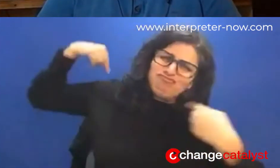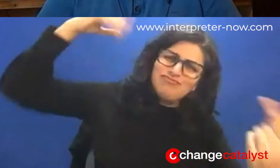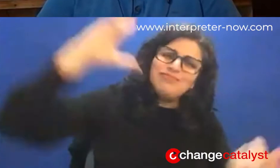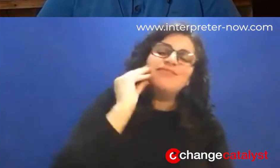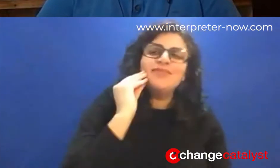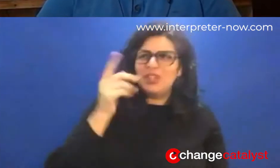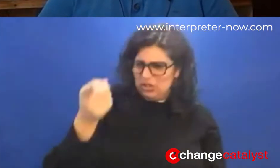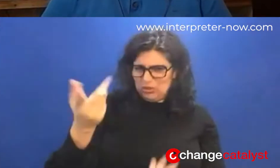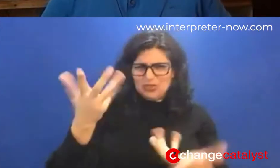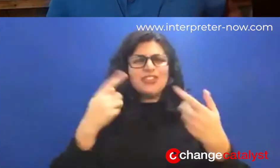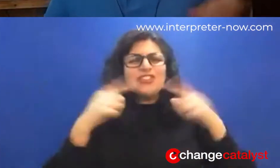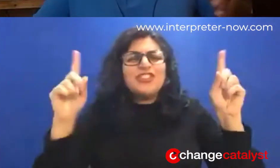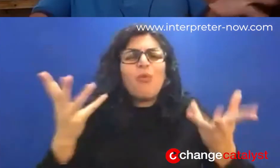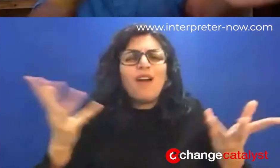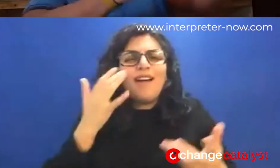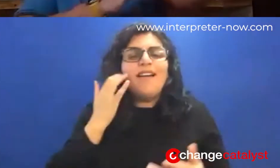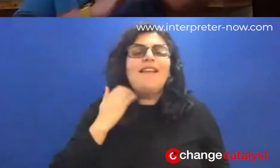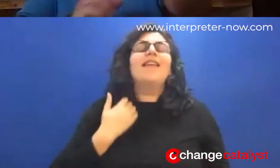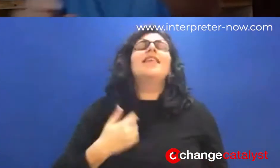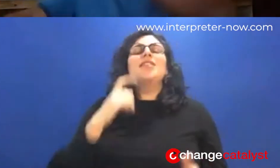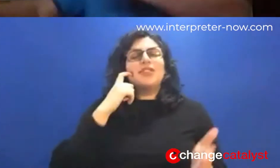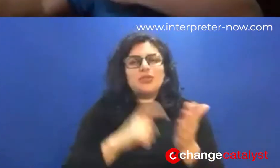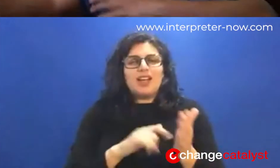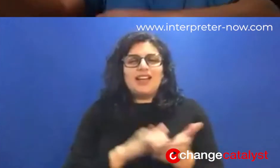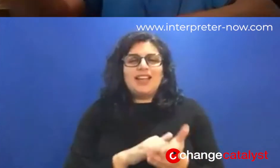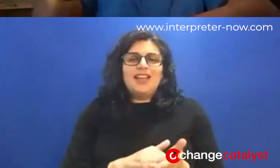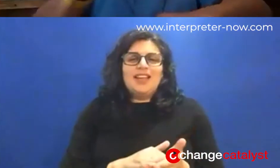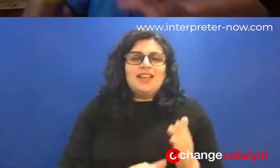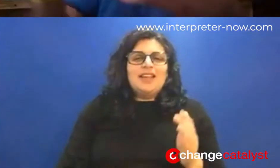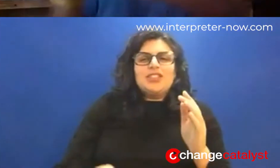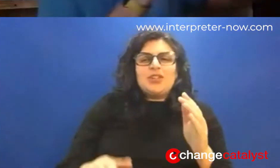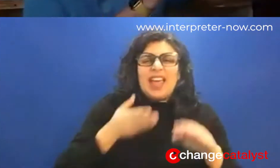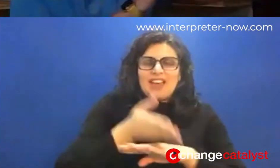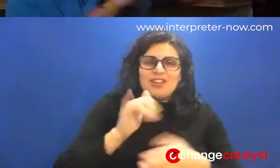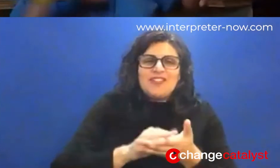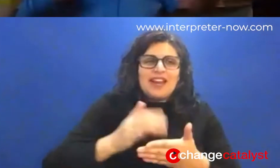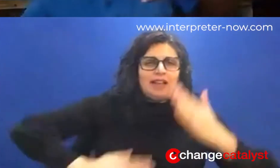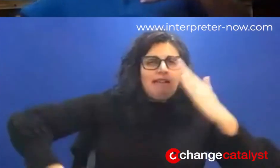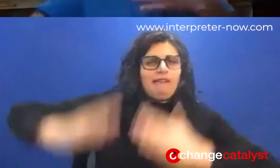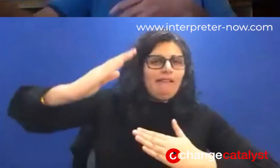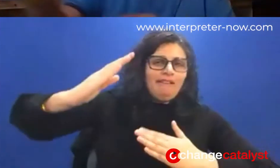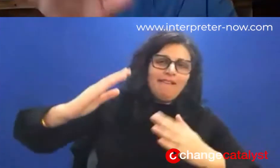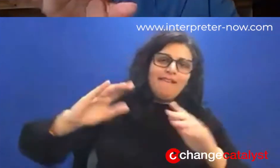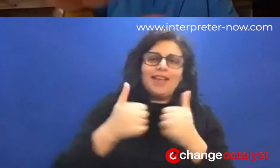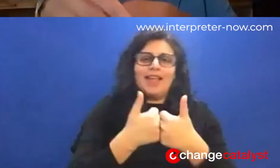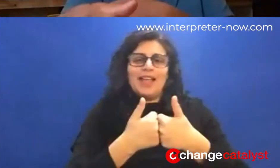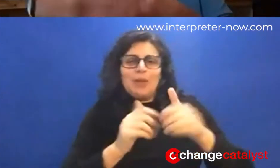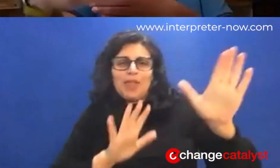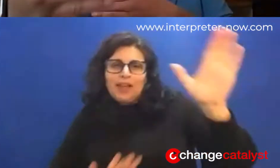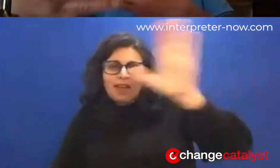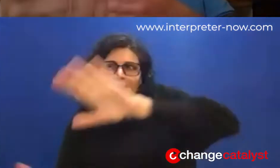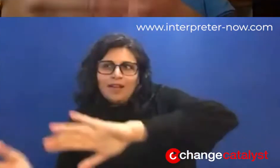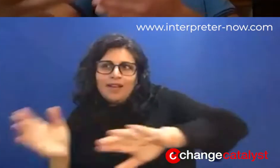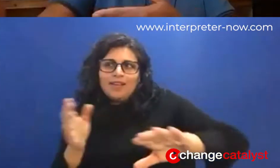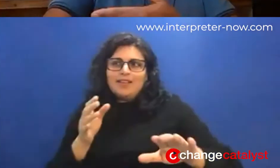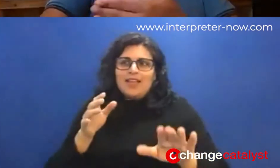are. And it's just a jiu-jitsu or an Aikido game after that. It's like deflect, move around. I